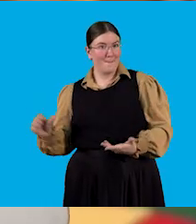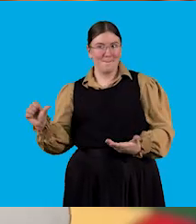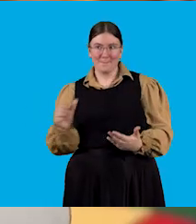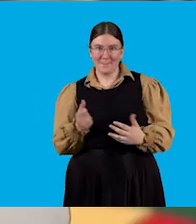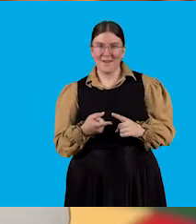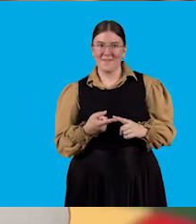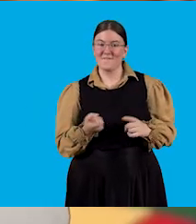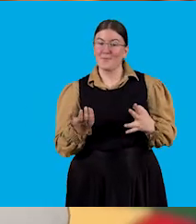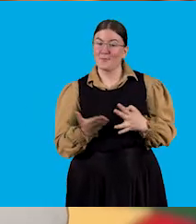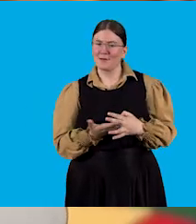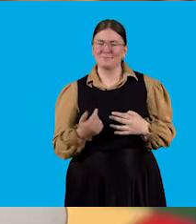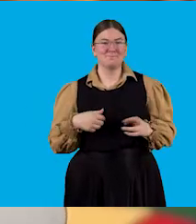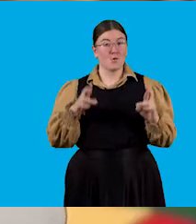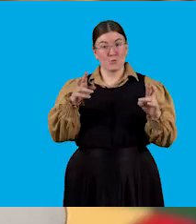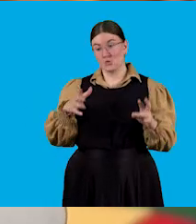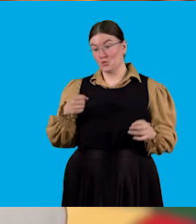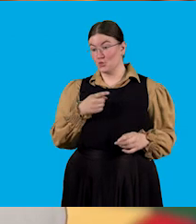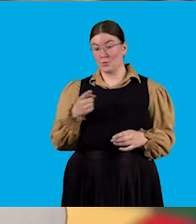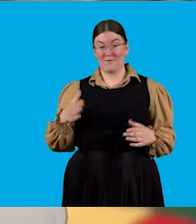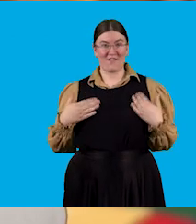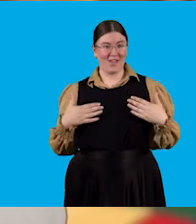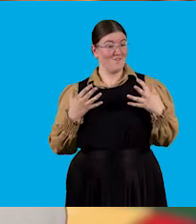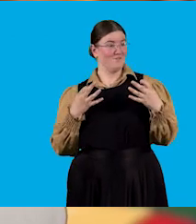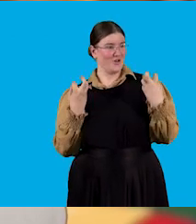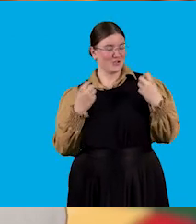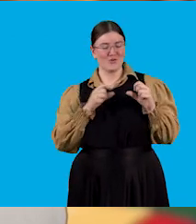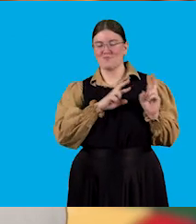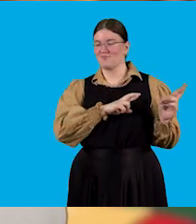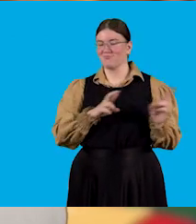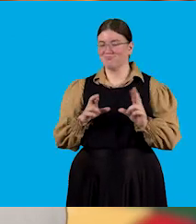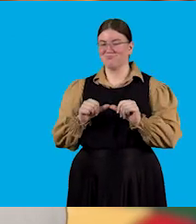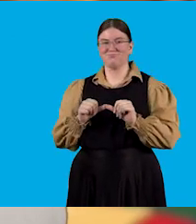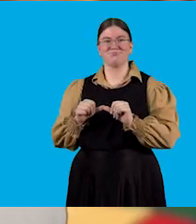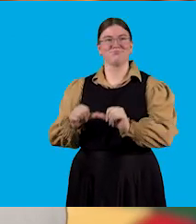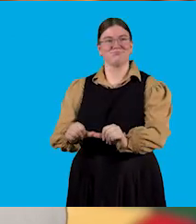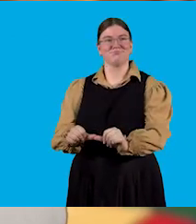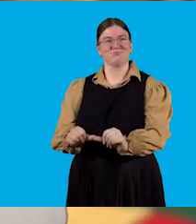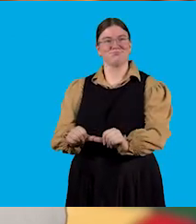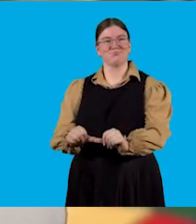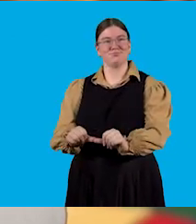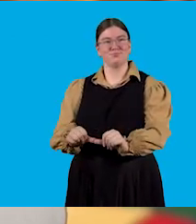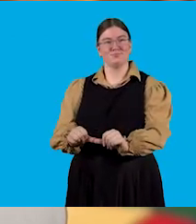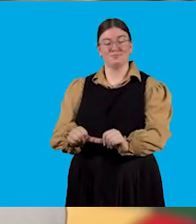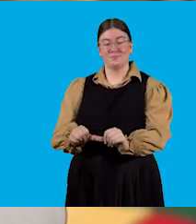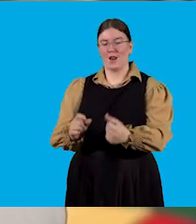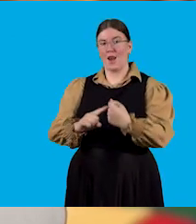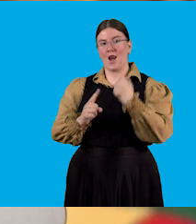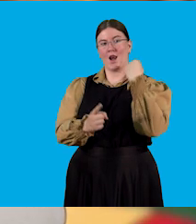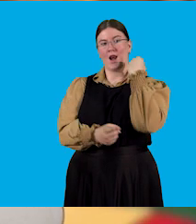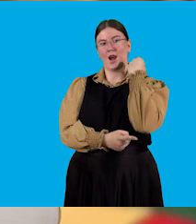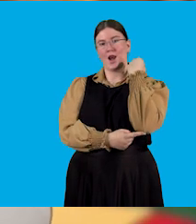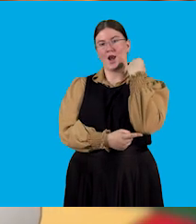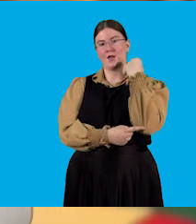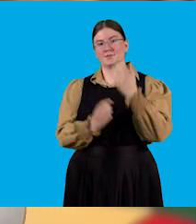Welcome back from that break. I hope that you are feeling refreshed and are ready to continue with the last part of